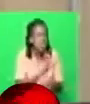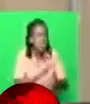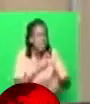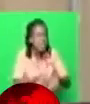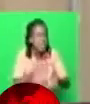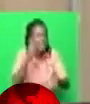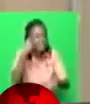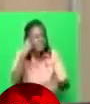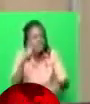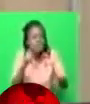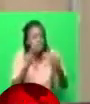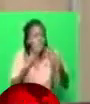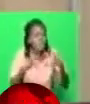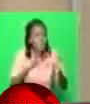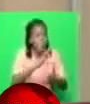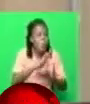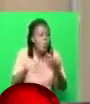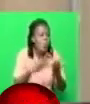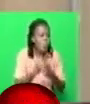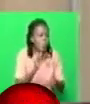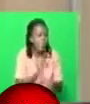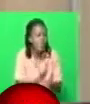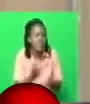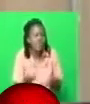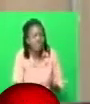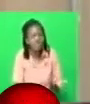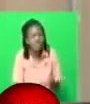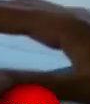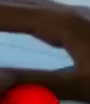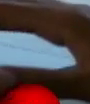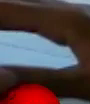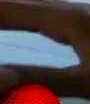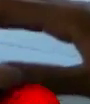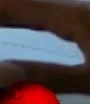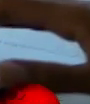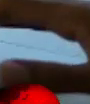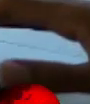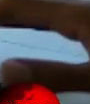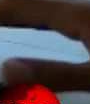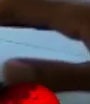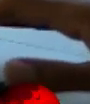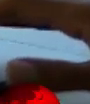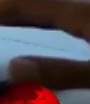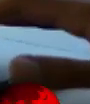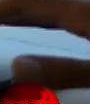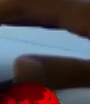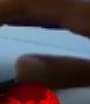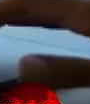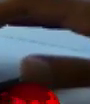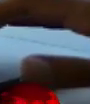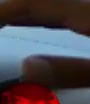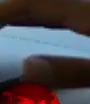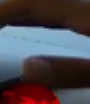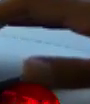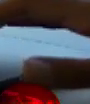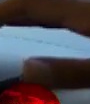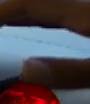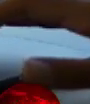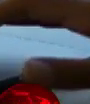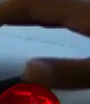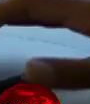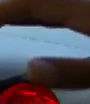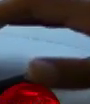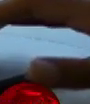The passion is understandable, but the zeal must be tempered with wisdom. Minister West says implementing a work-from-home